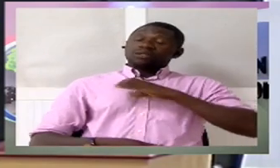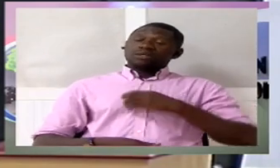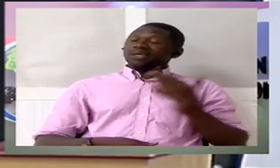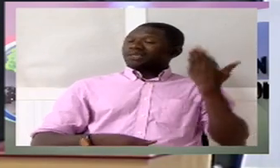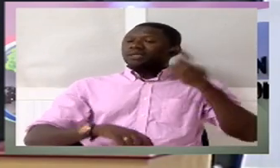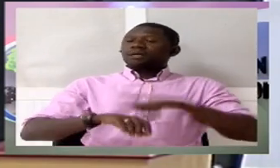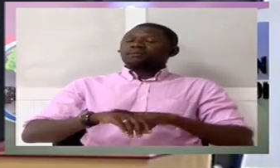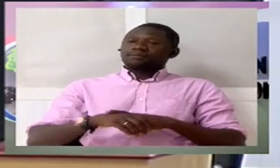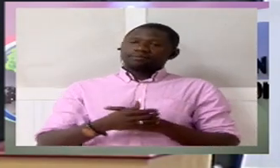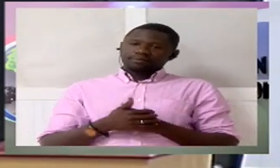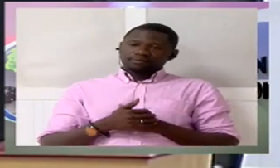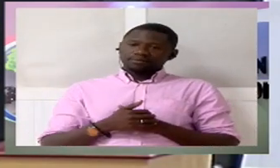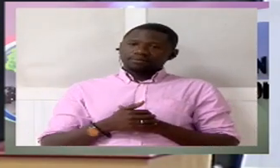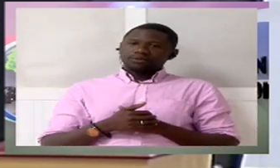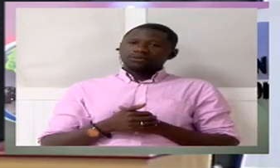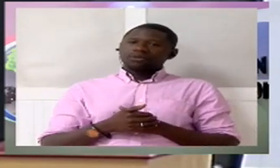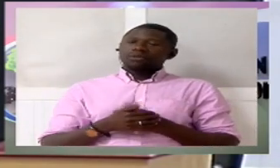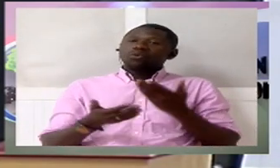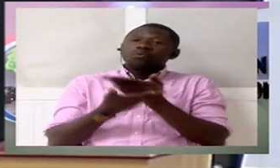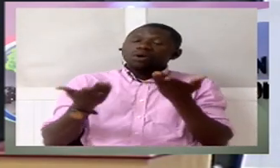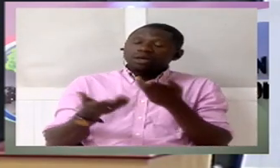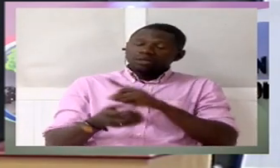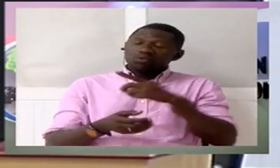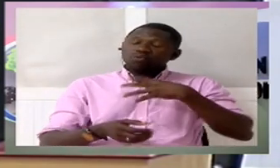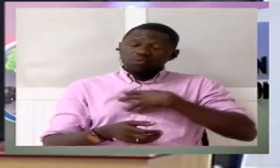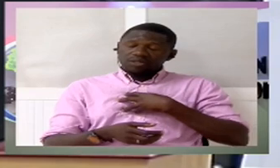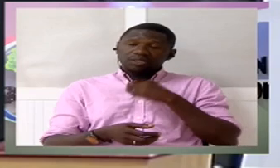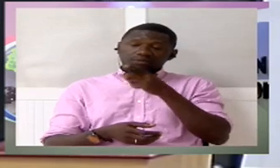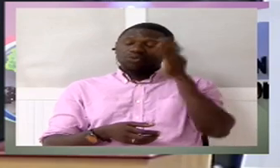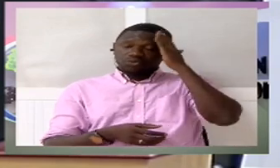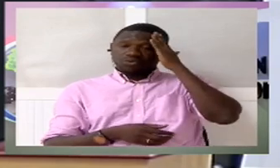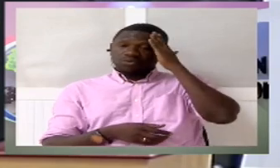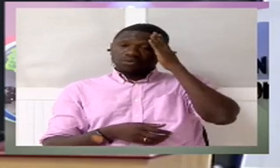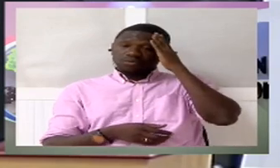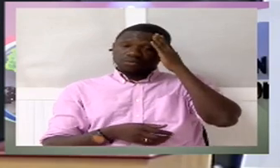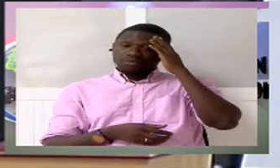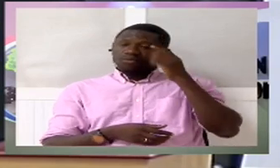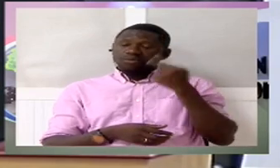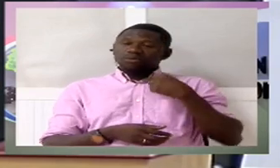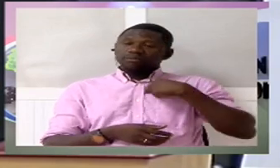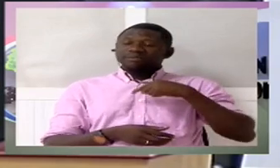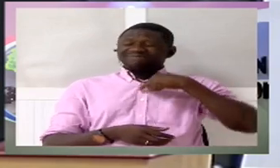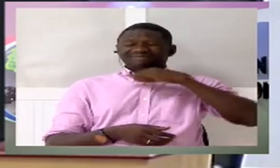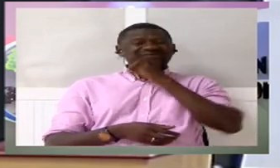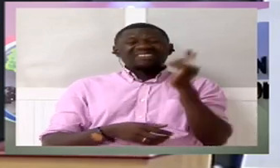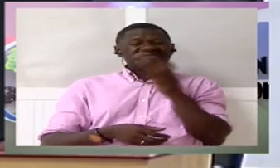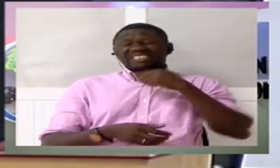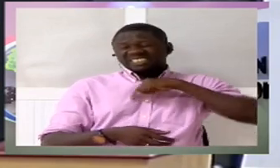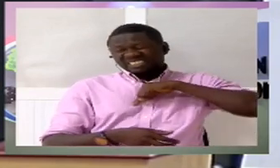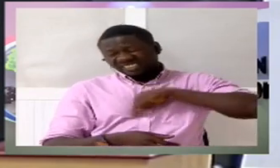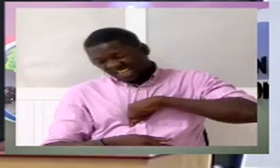time. At that particular point in time. That was why I did not want him to know. That I was